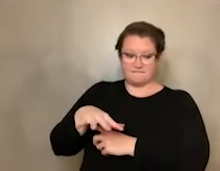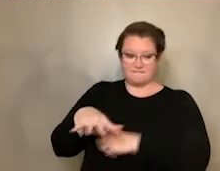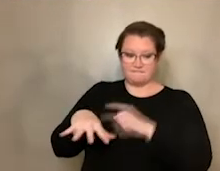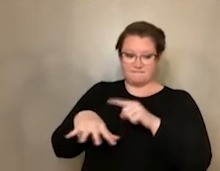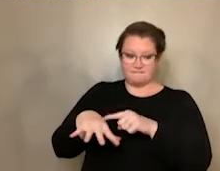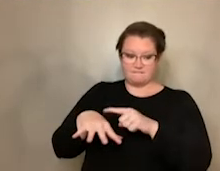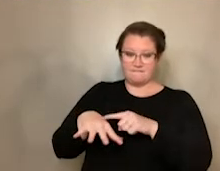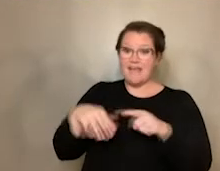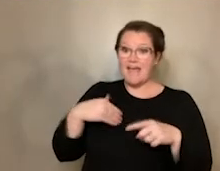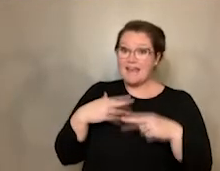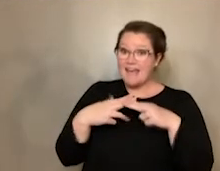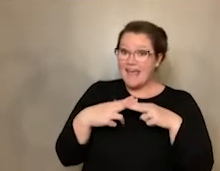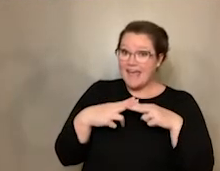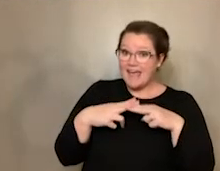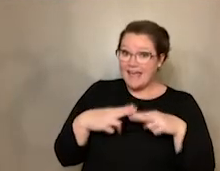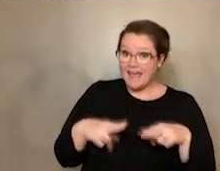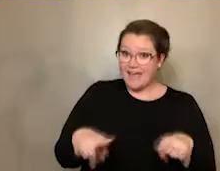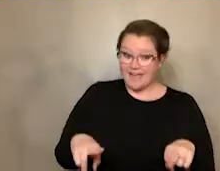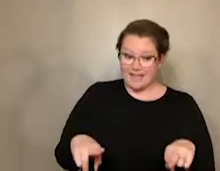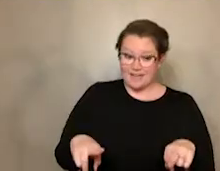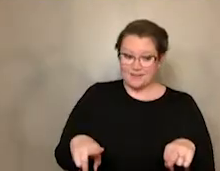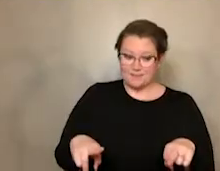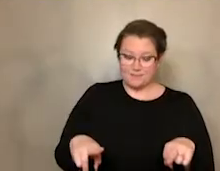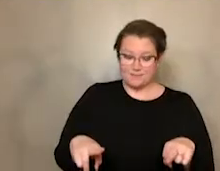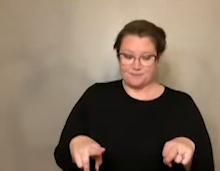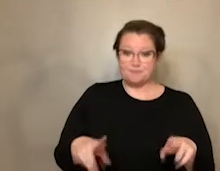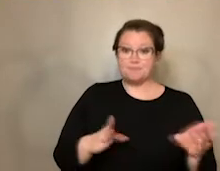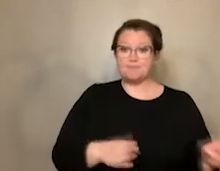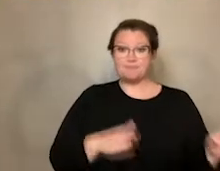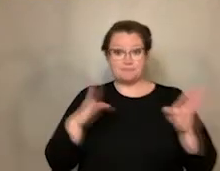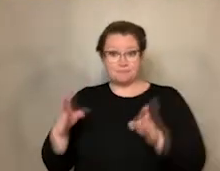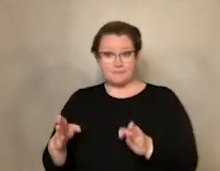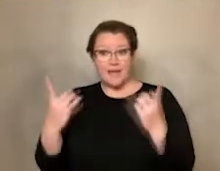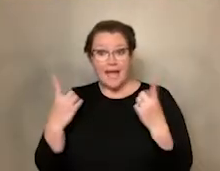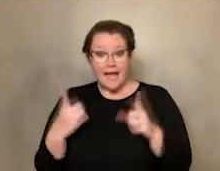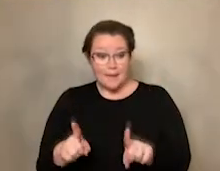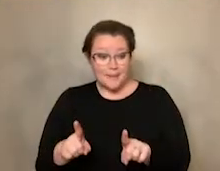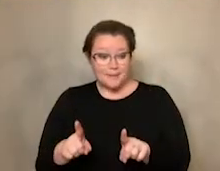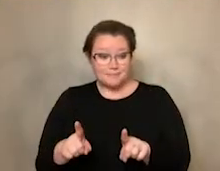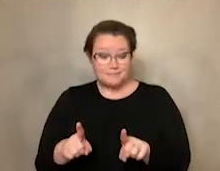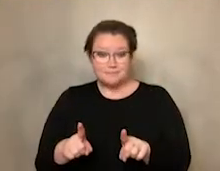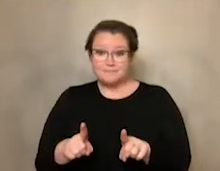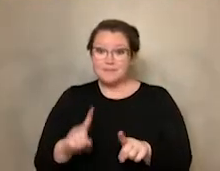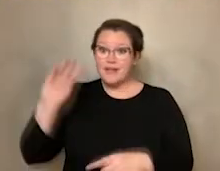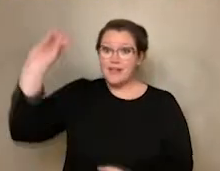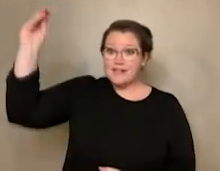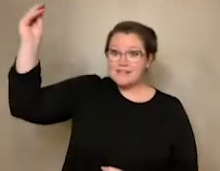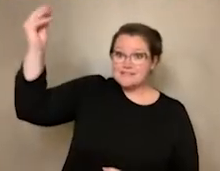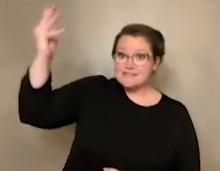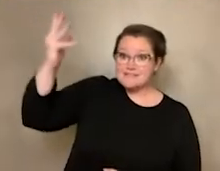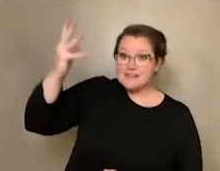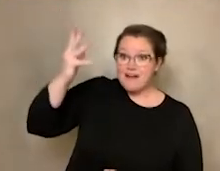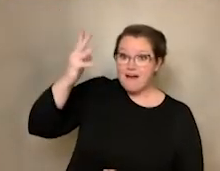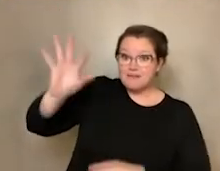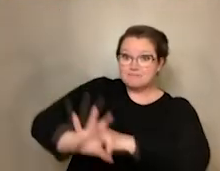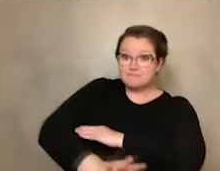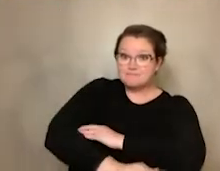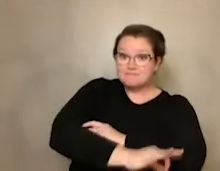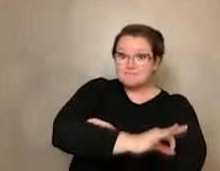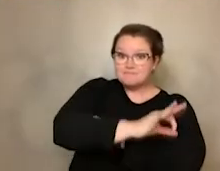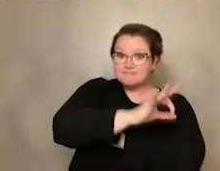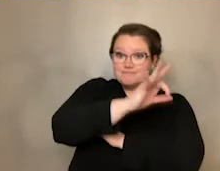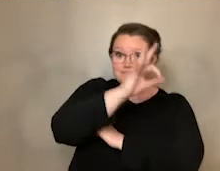was an egg. So next, what happened is the sun came out. And what happened when the